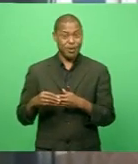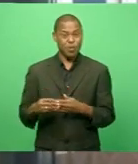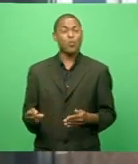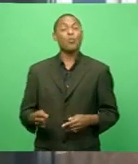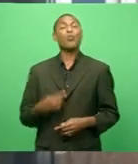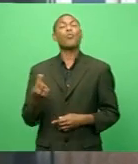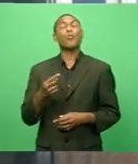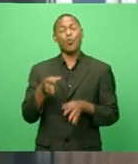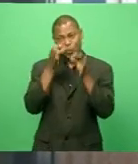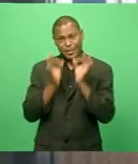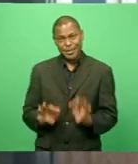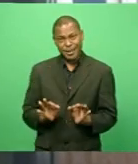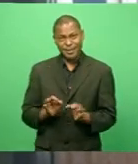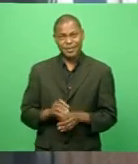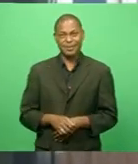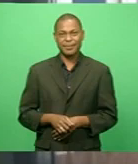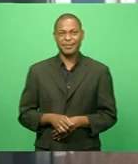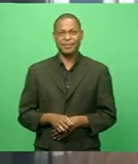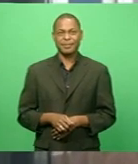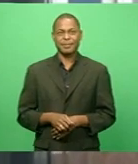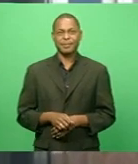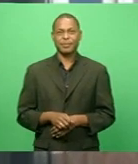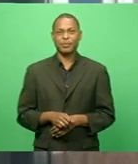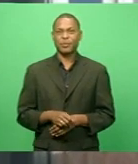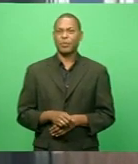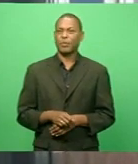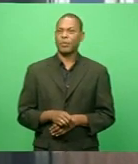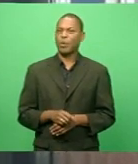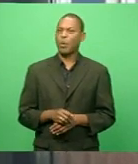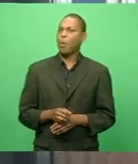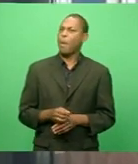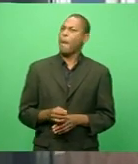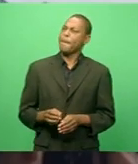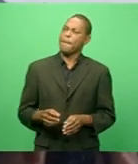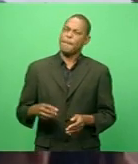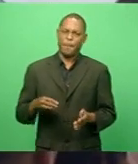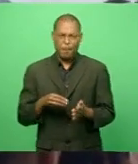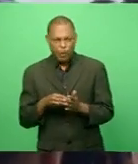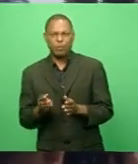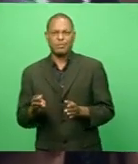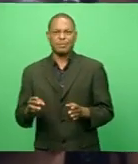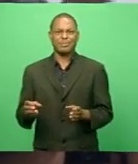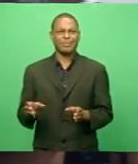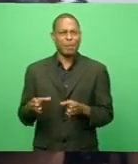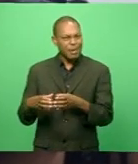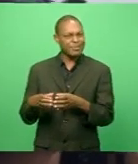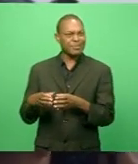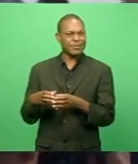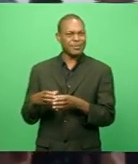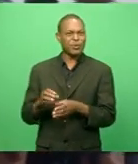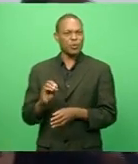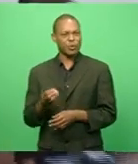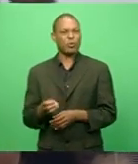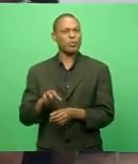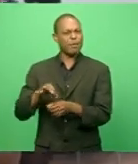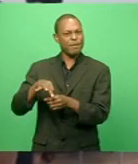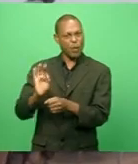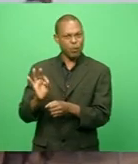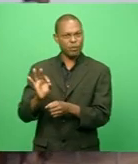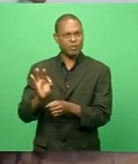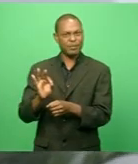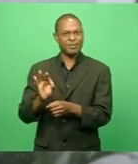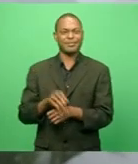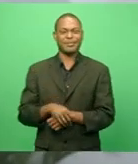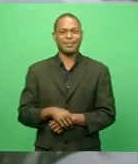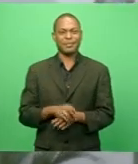by the majority party, and that's SODELPA, and this morning they decided to elect Ratunaingama as the leader